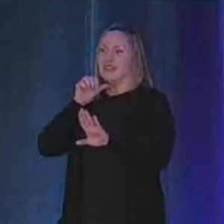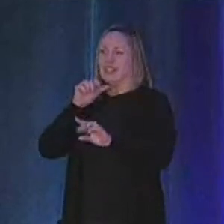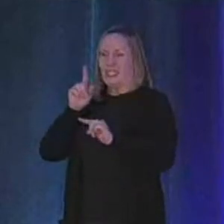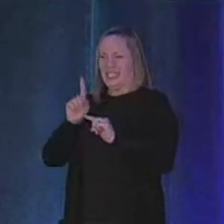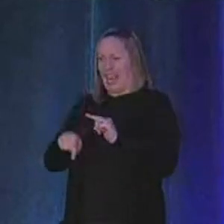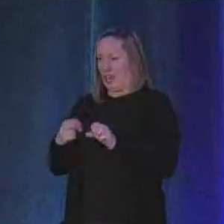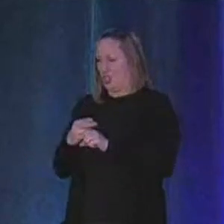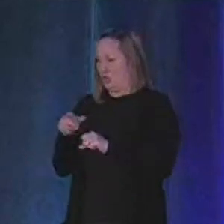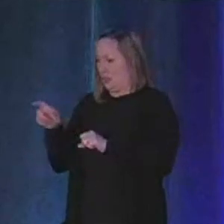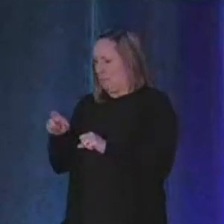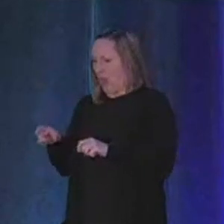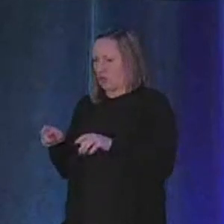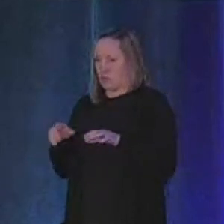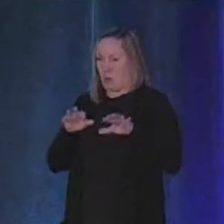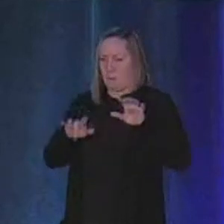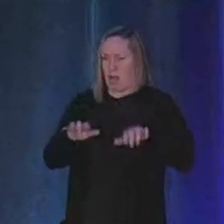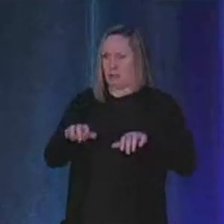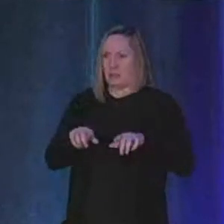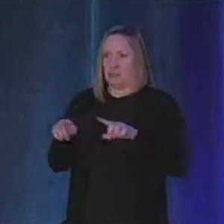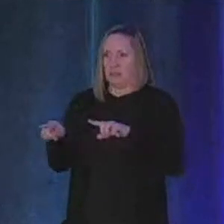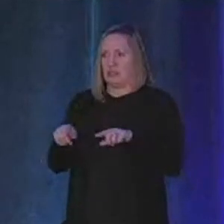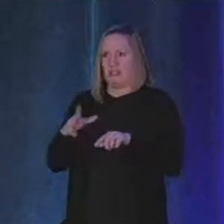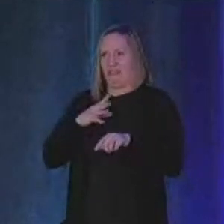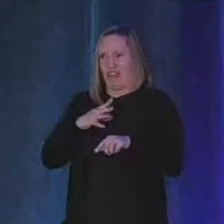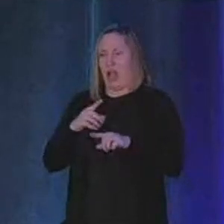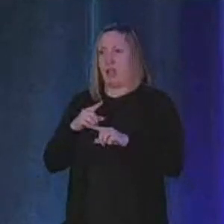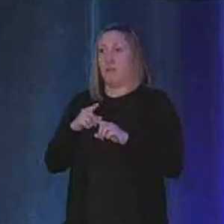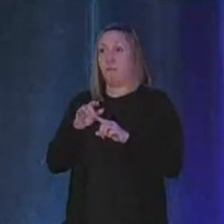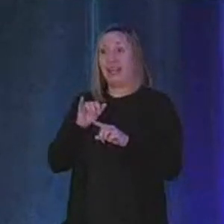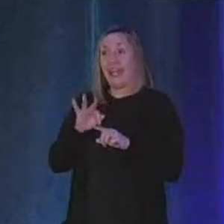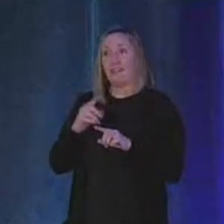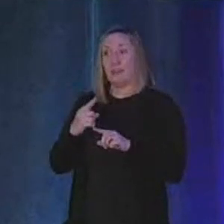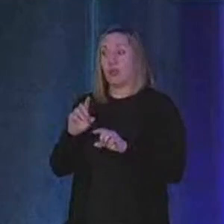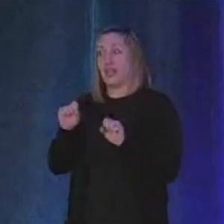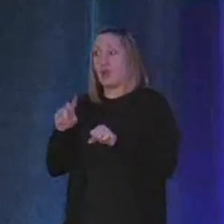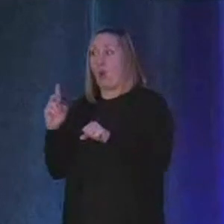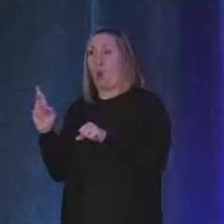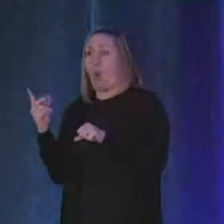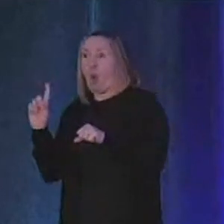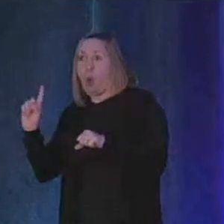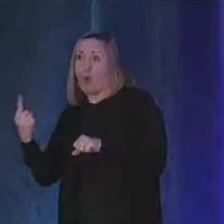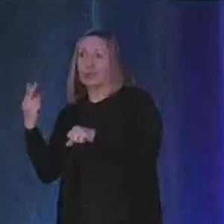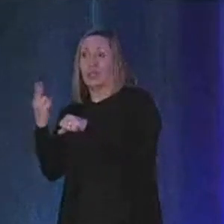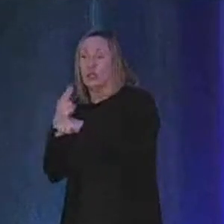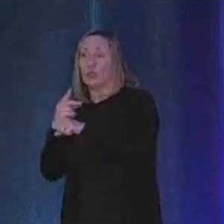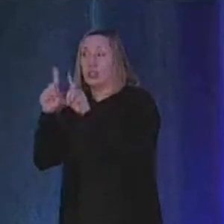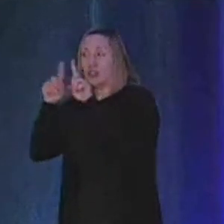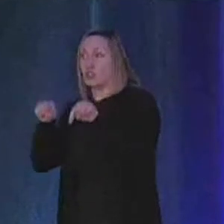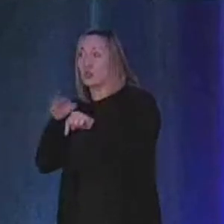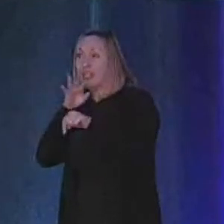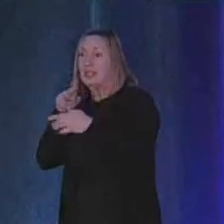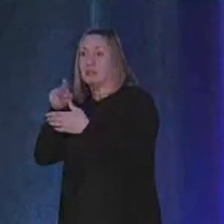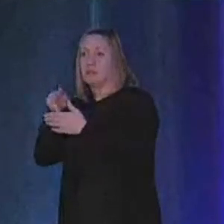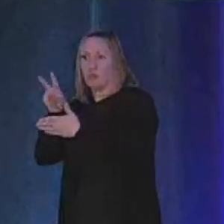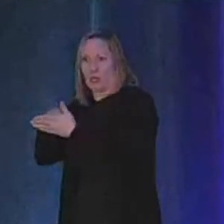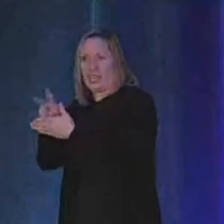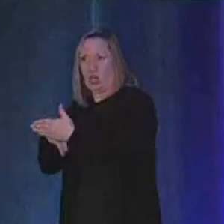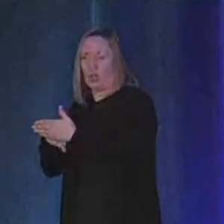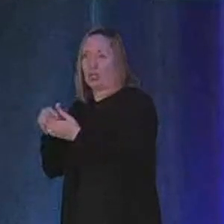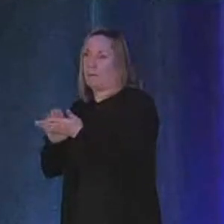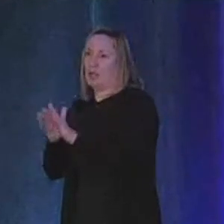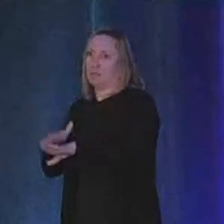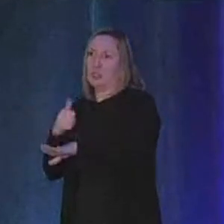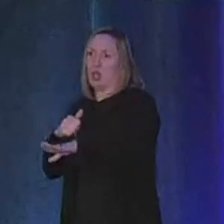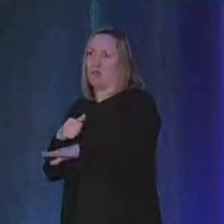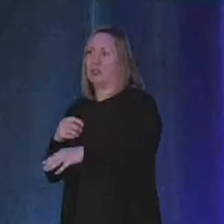the other isn't that big. But if you break the workflow for somebody who can only use a screen reader, it can become extremely slow. Like a 5-second task